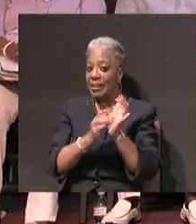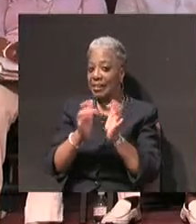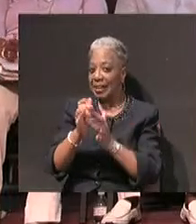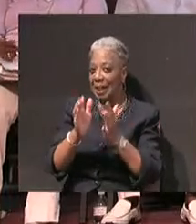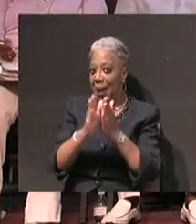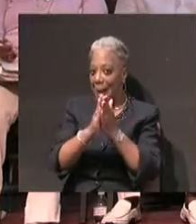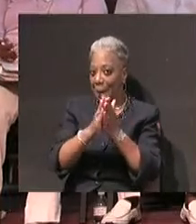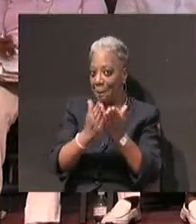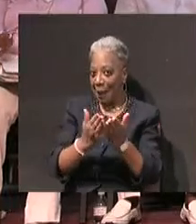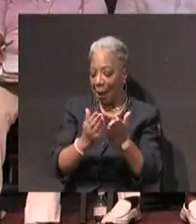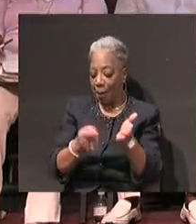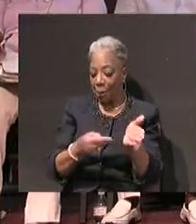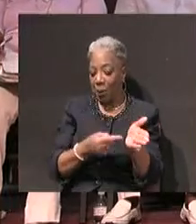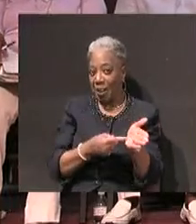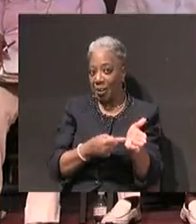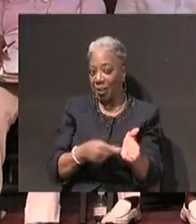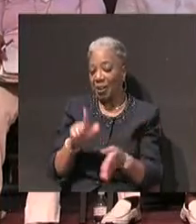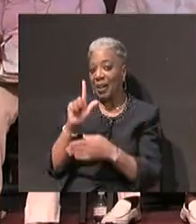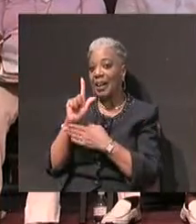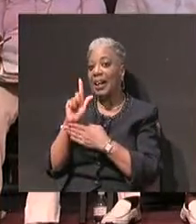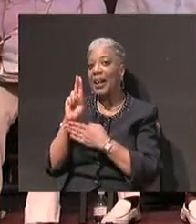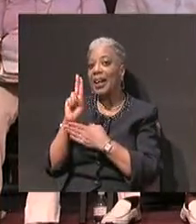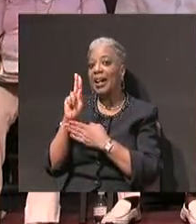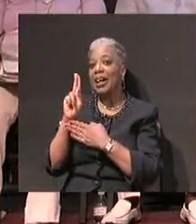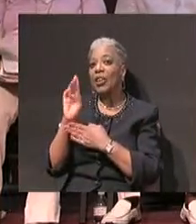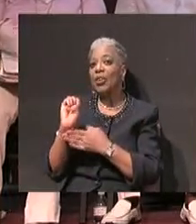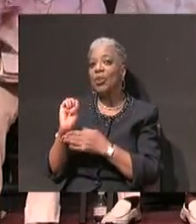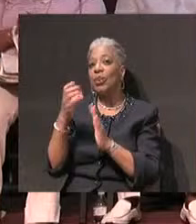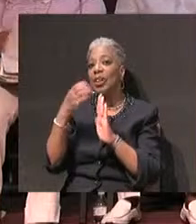Take your message notes out with me. Luke chapter 24.